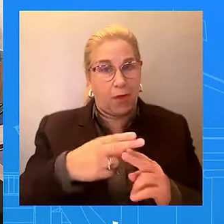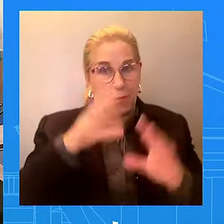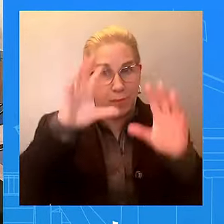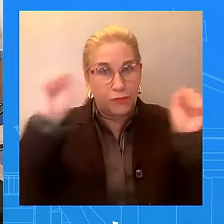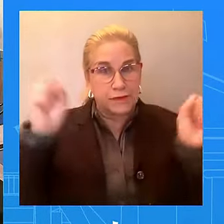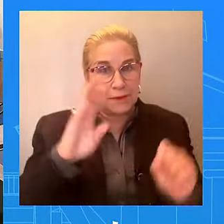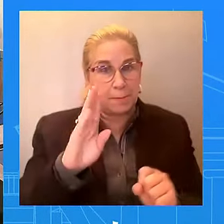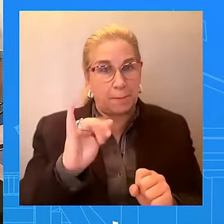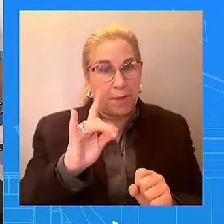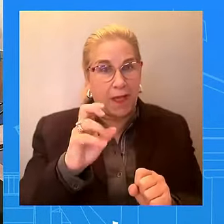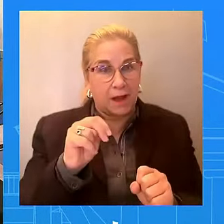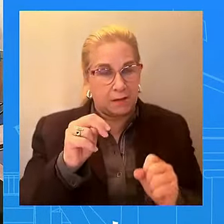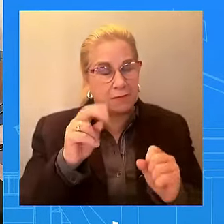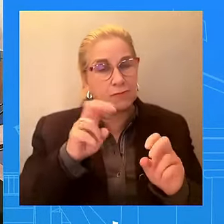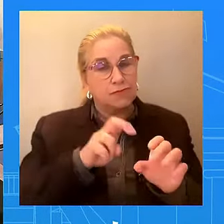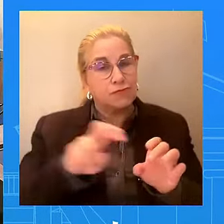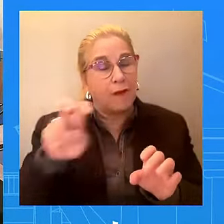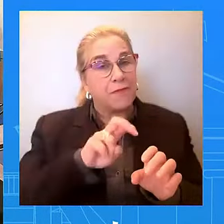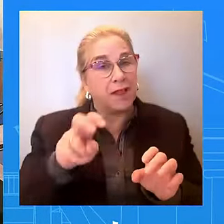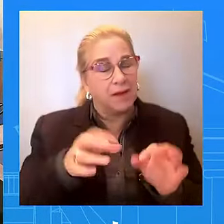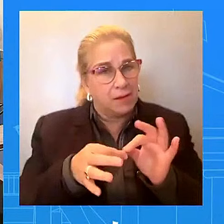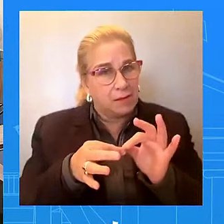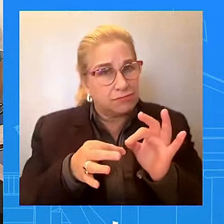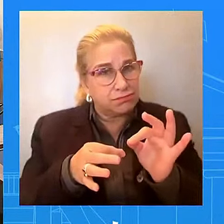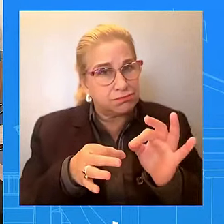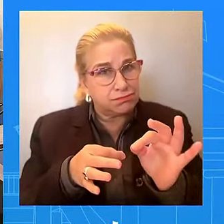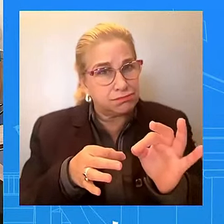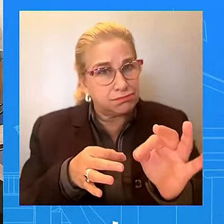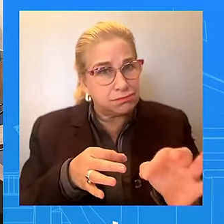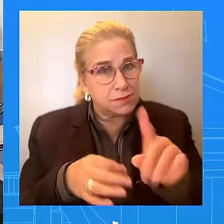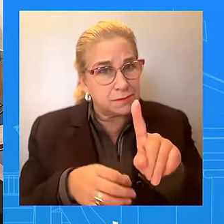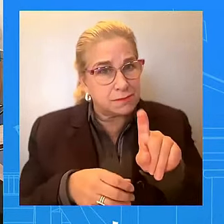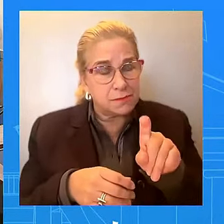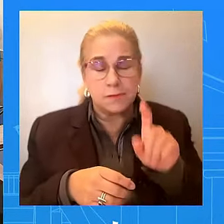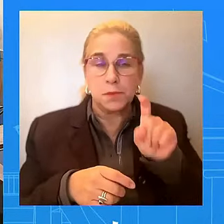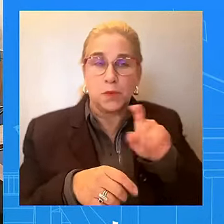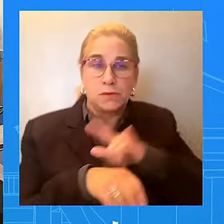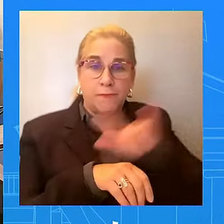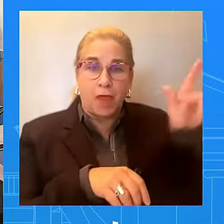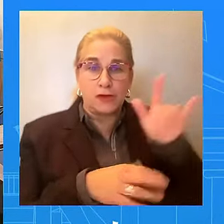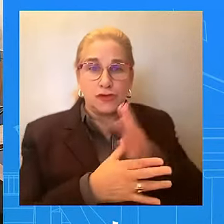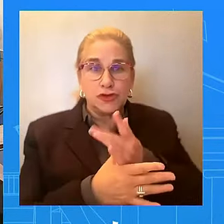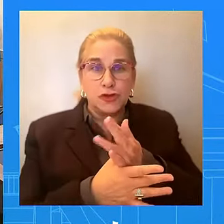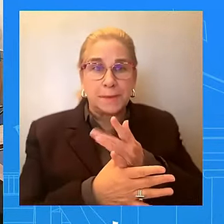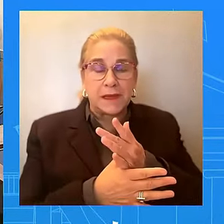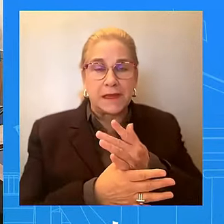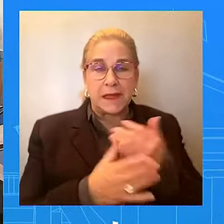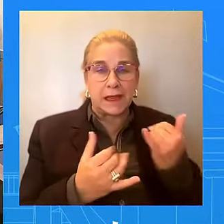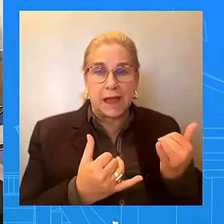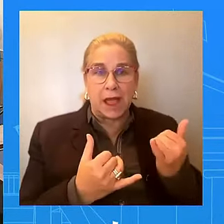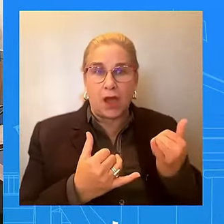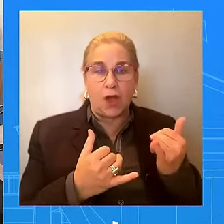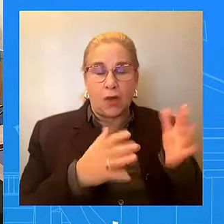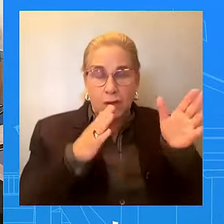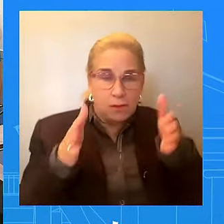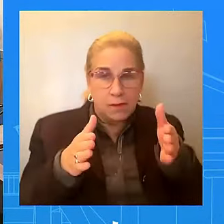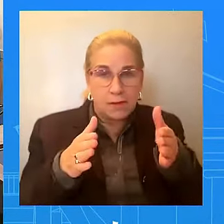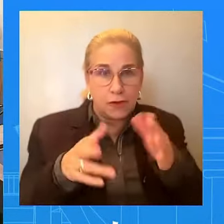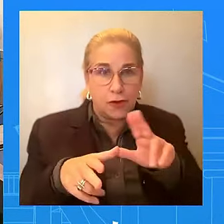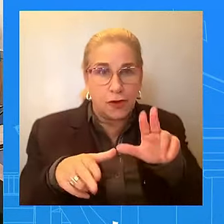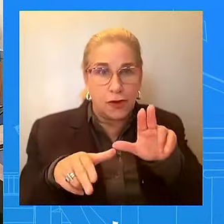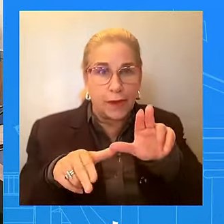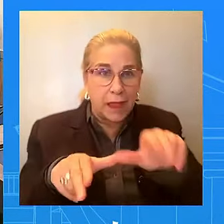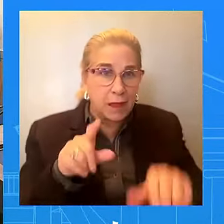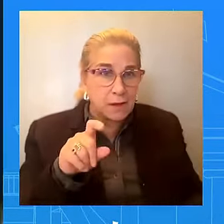with German Chancellor Scholz yet? Just about, maybe rescheduling the trip, just kind of talking since there was a lot